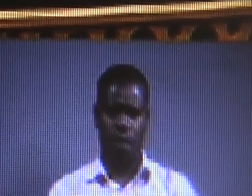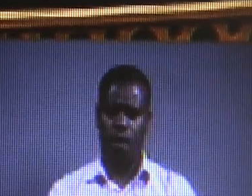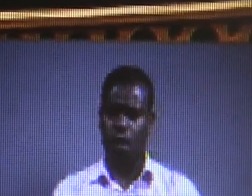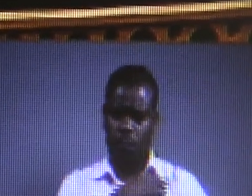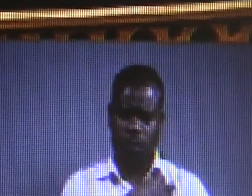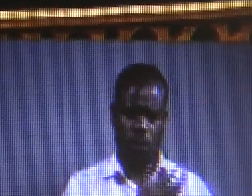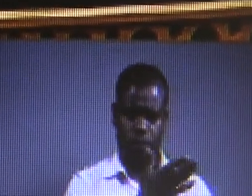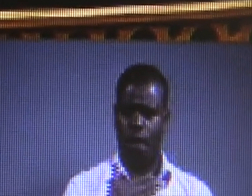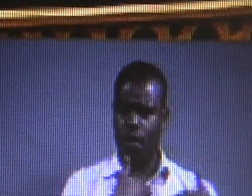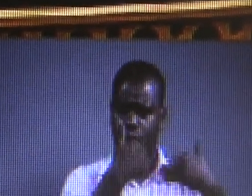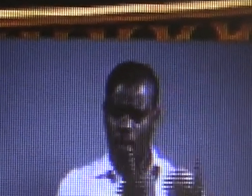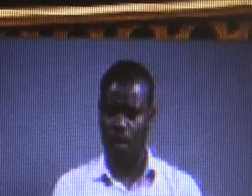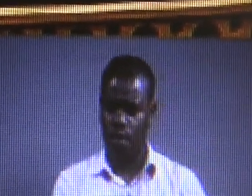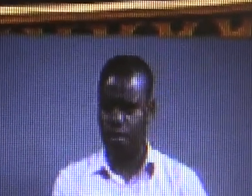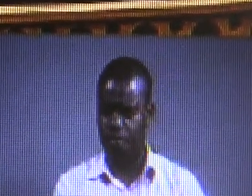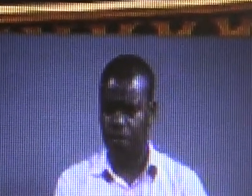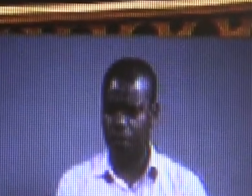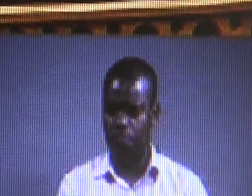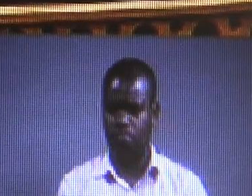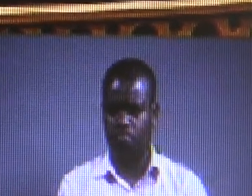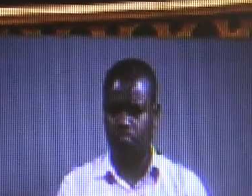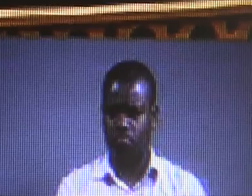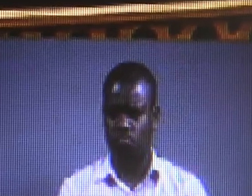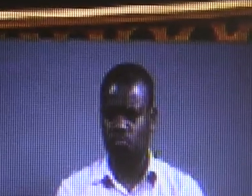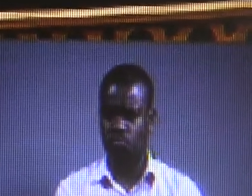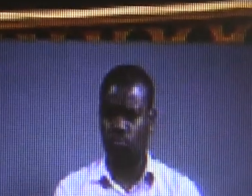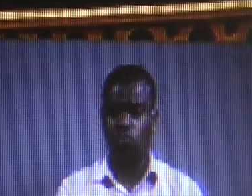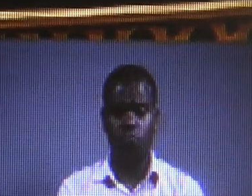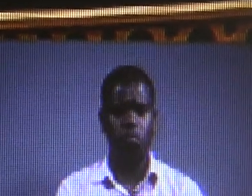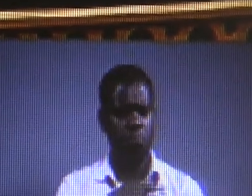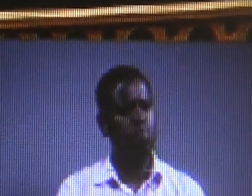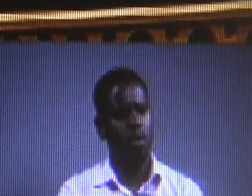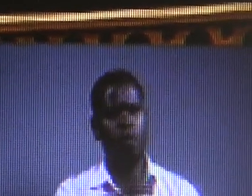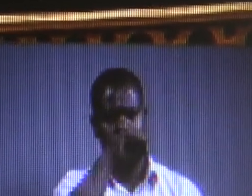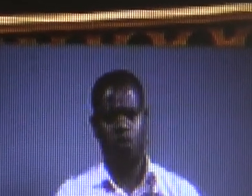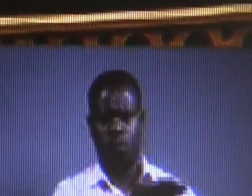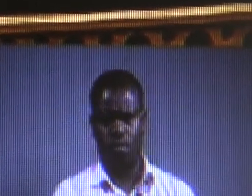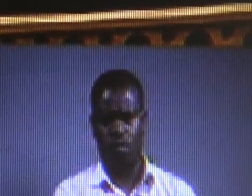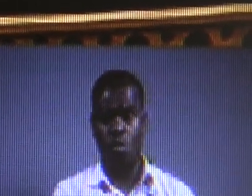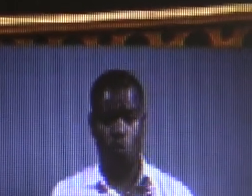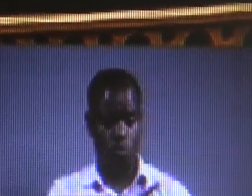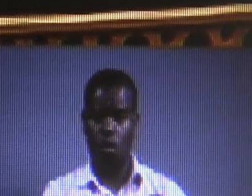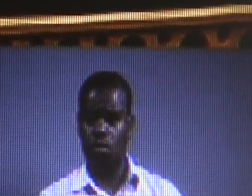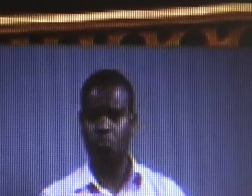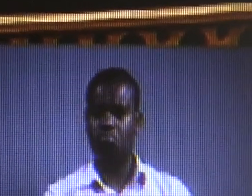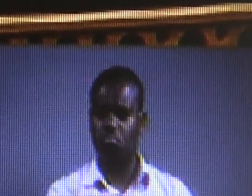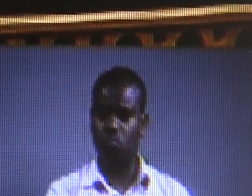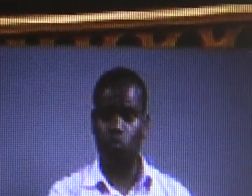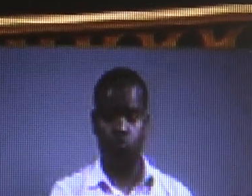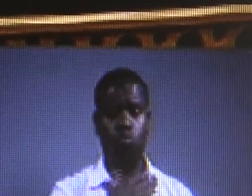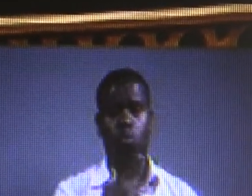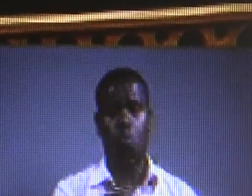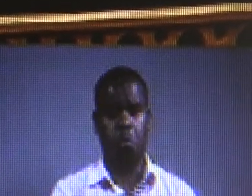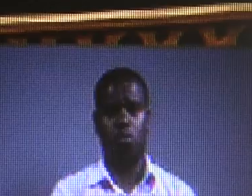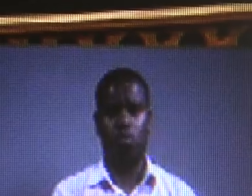got guts, backbone, and other male appurtenances which are required in his job. And